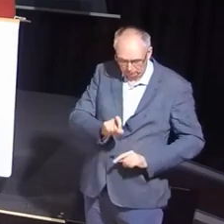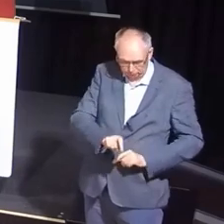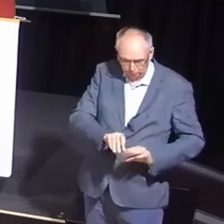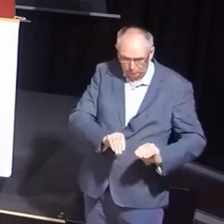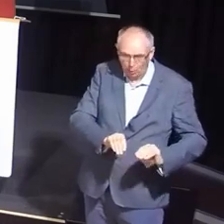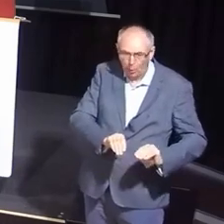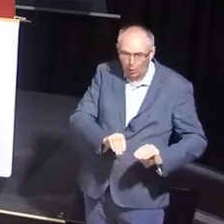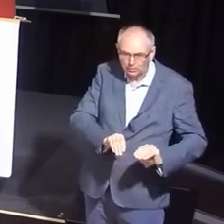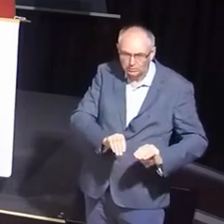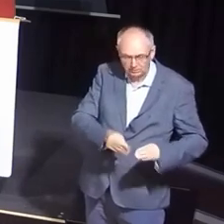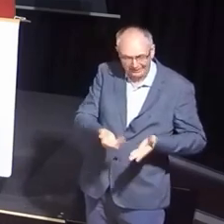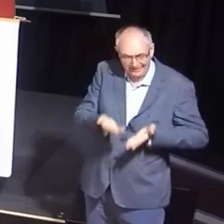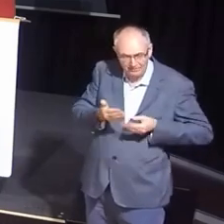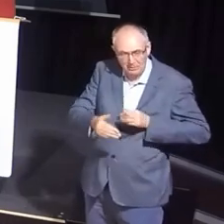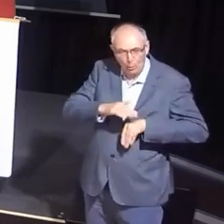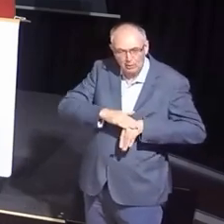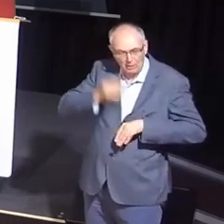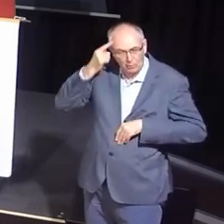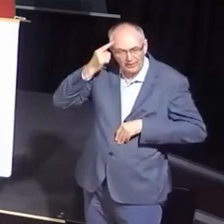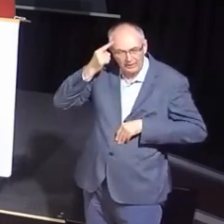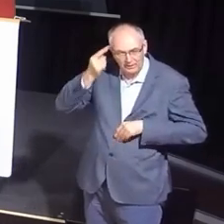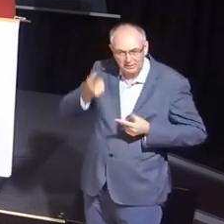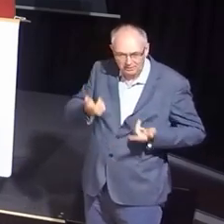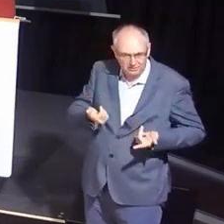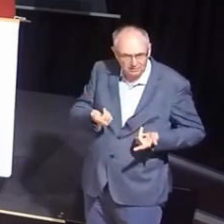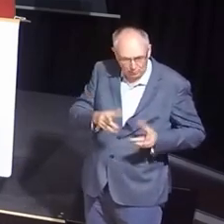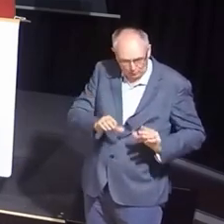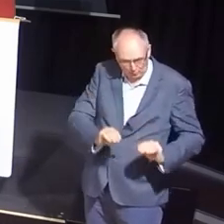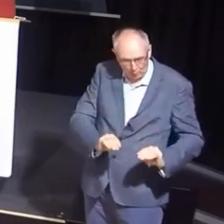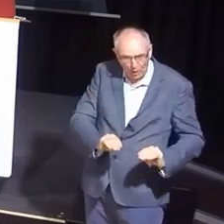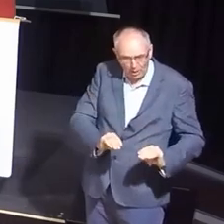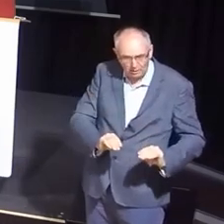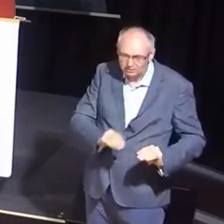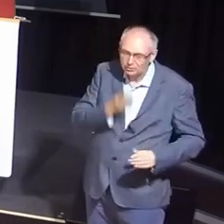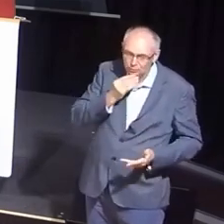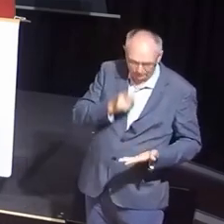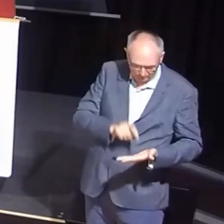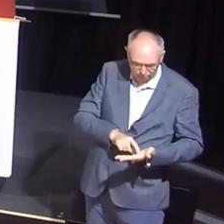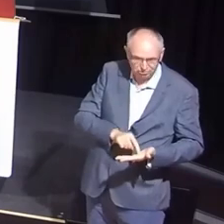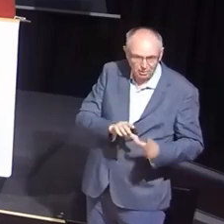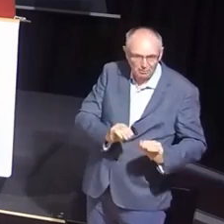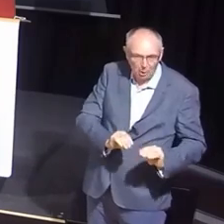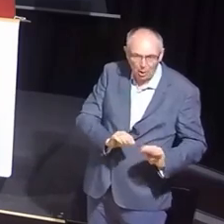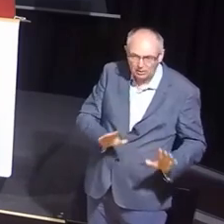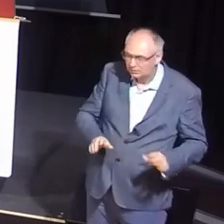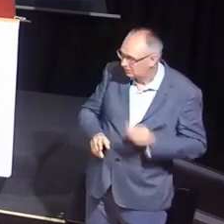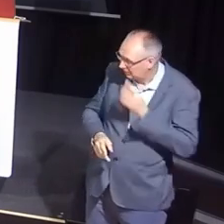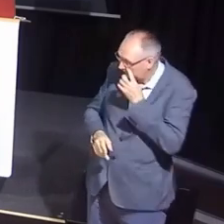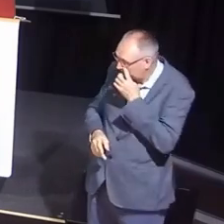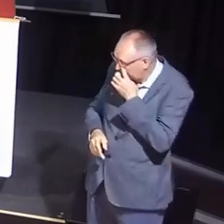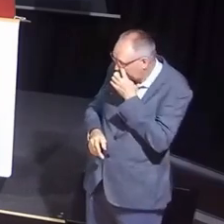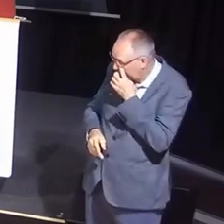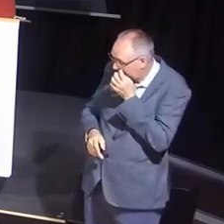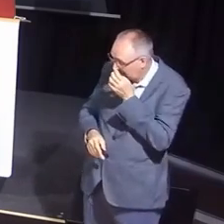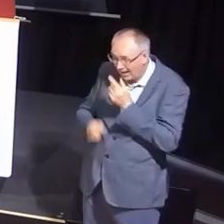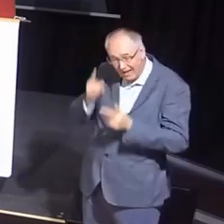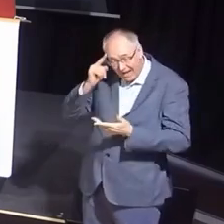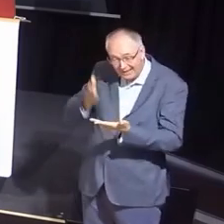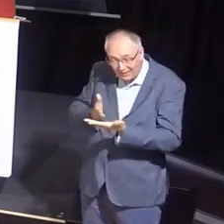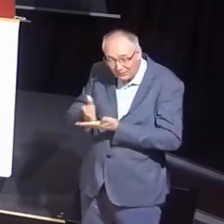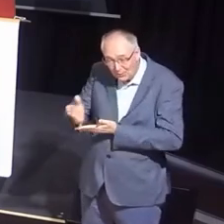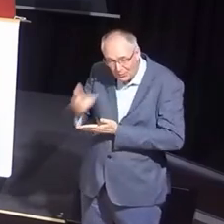think for a moment. Or sometimes, so for example, if I'm playing, you know, Gears of War or something, I'll get through a thing. That was freaking